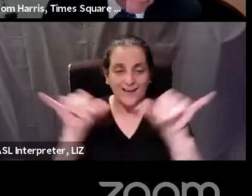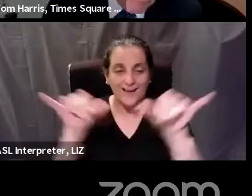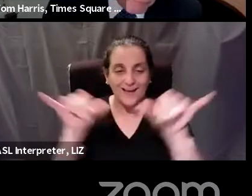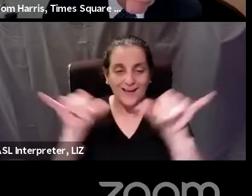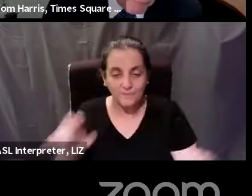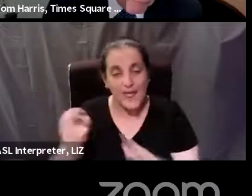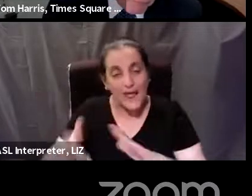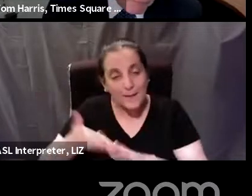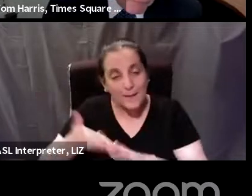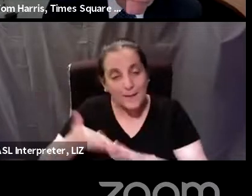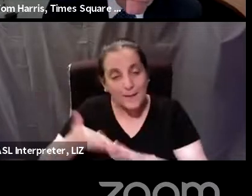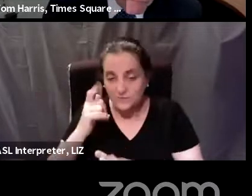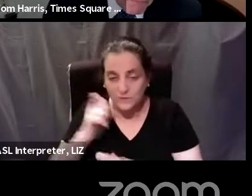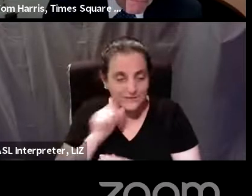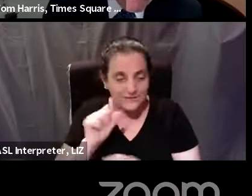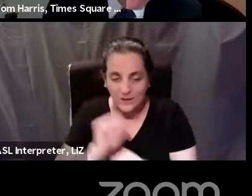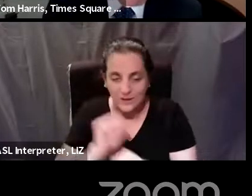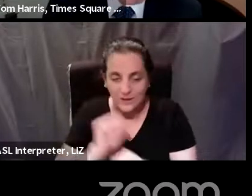changed because it's not working.